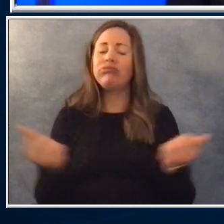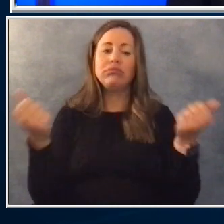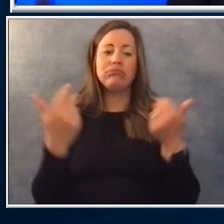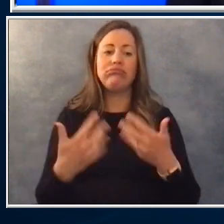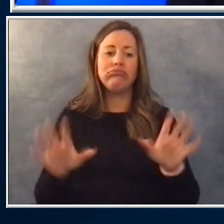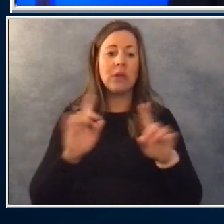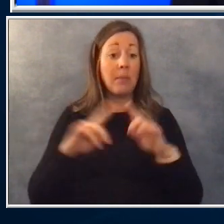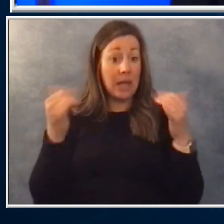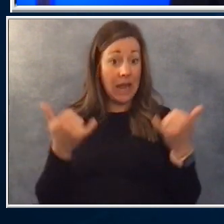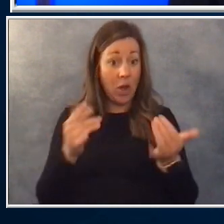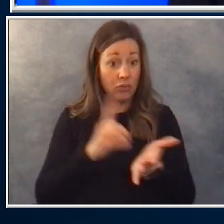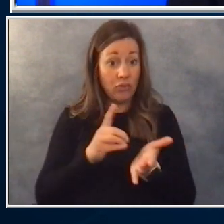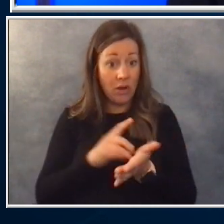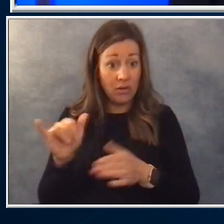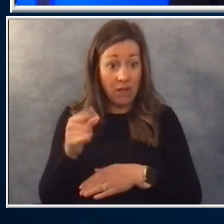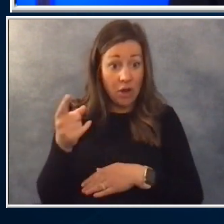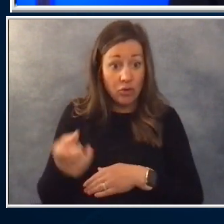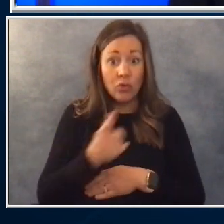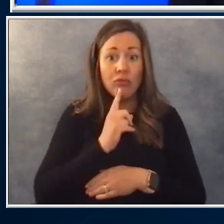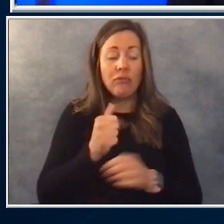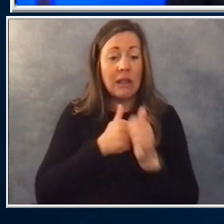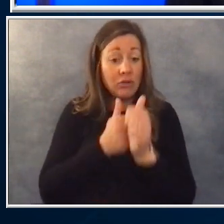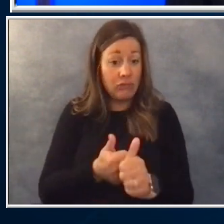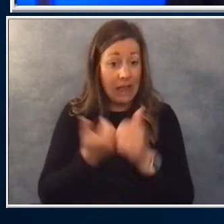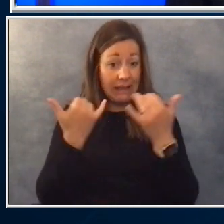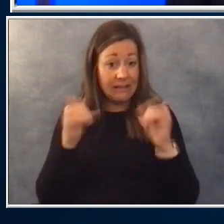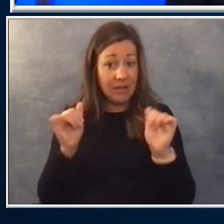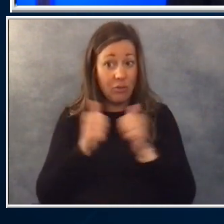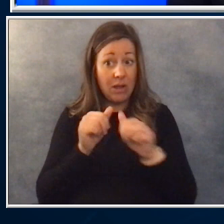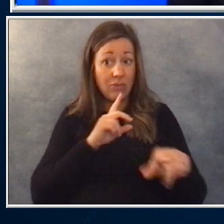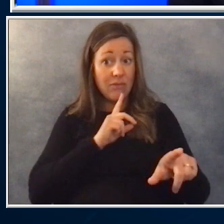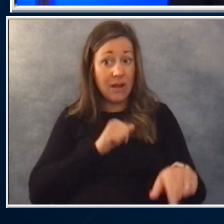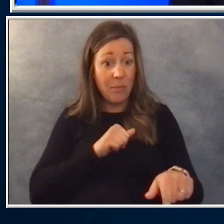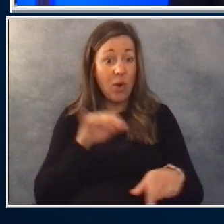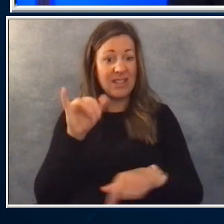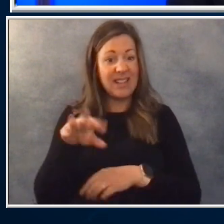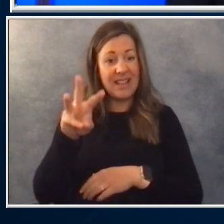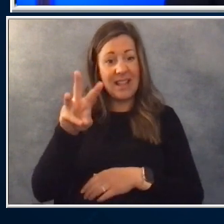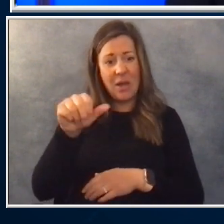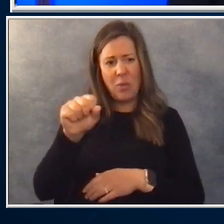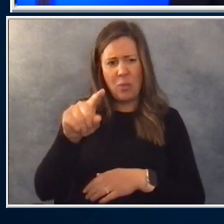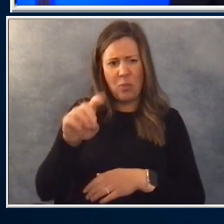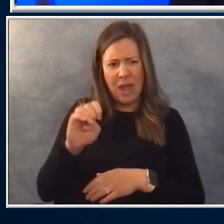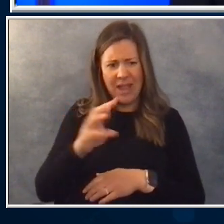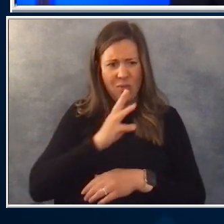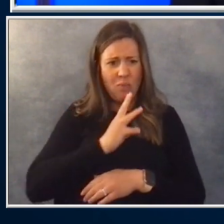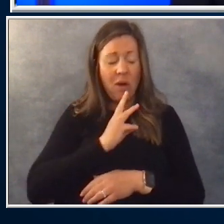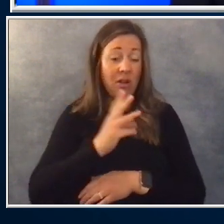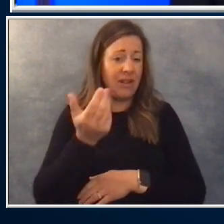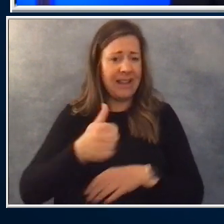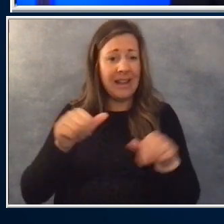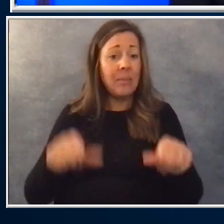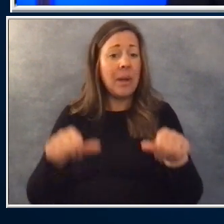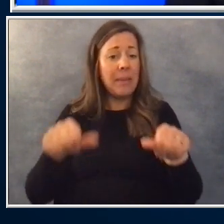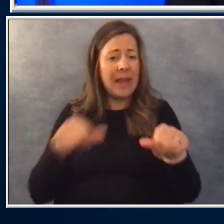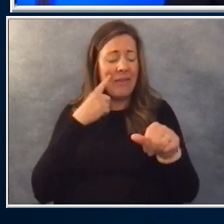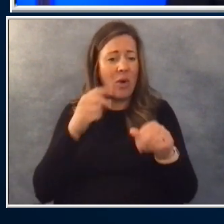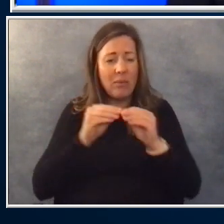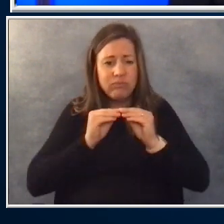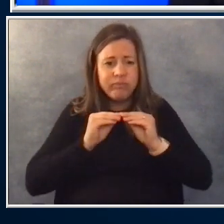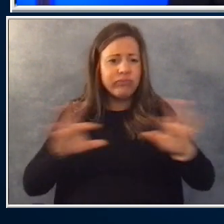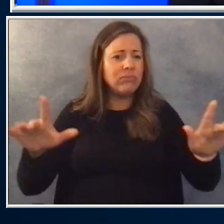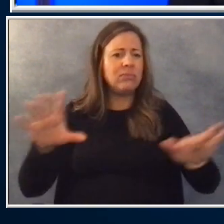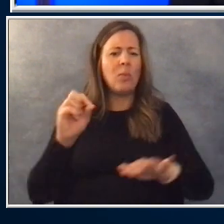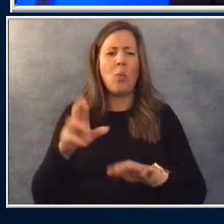like you are tracking it in these reports in the wastewater. Any possibility of an outbreak? What do these